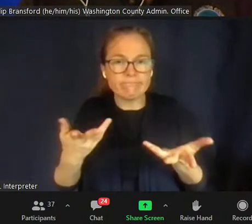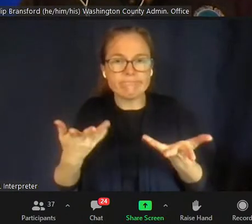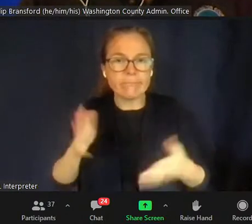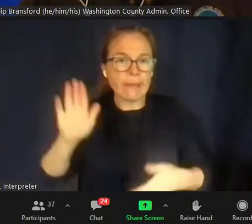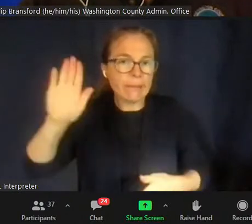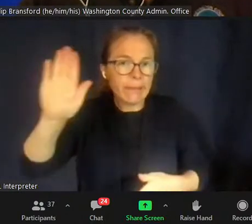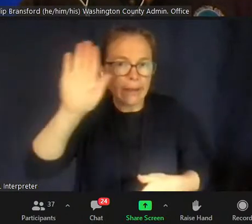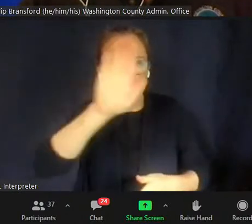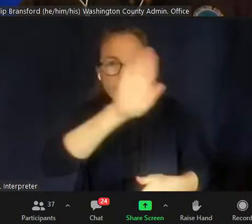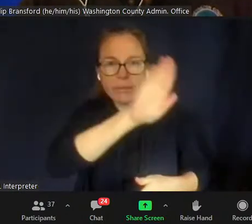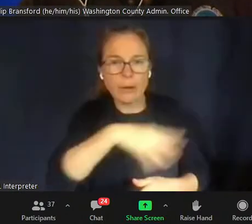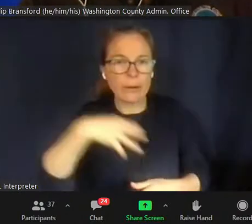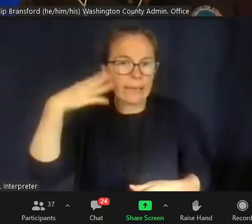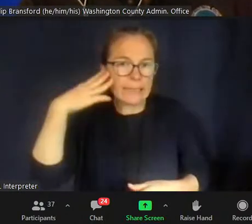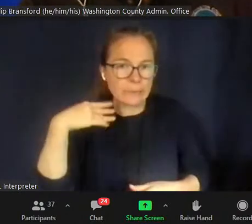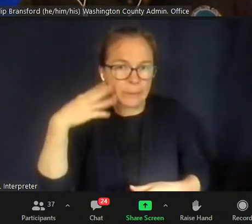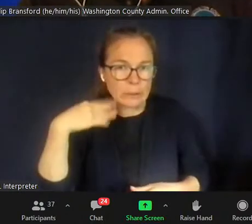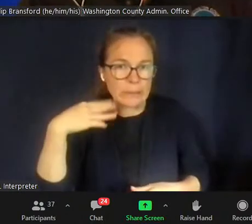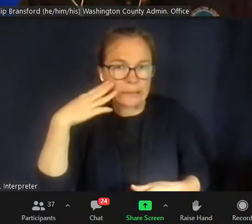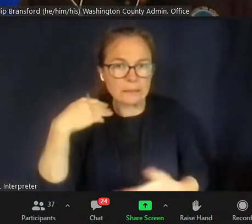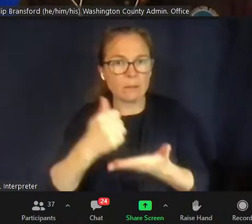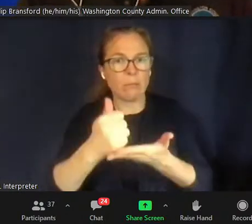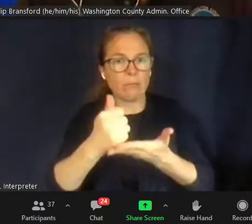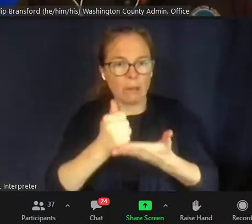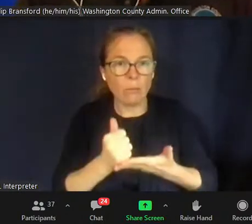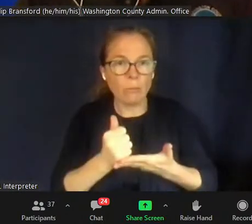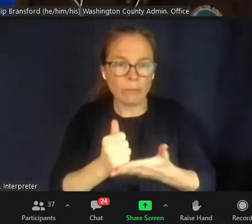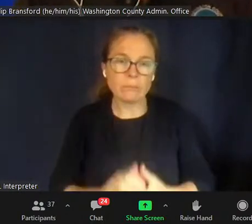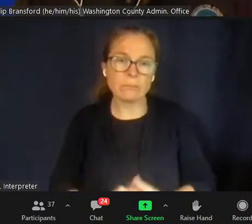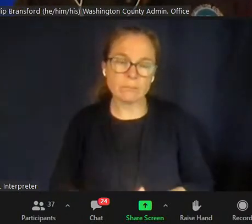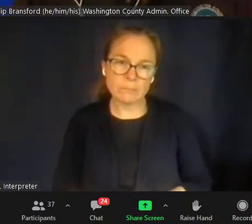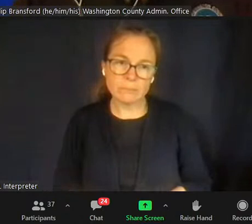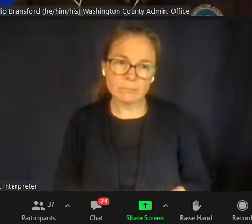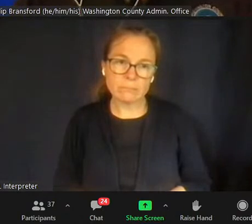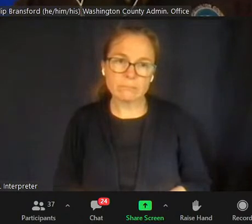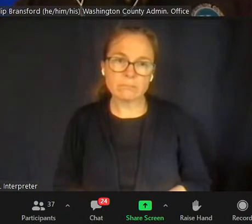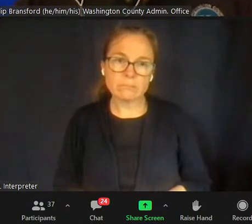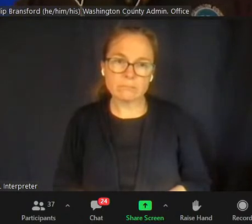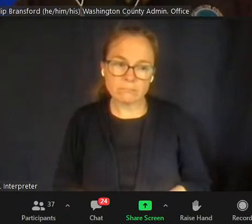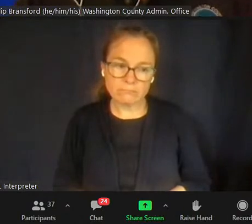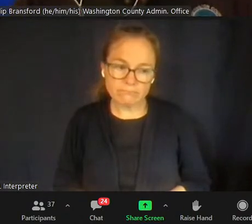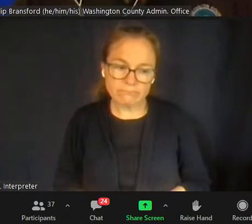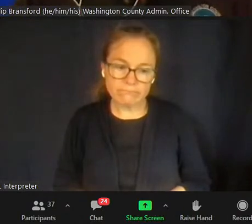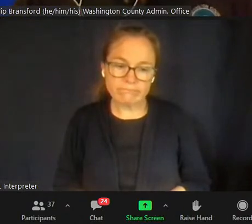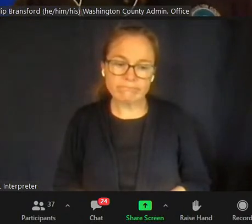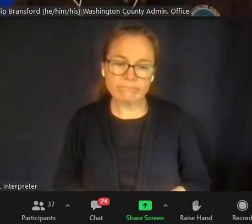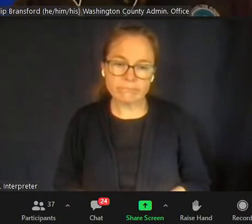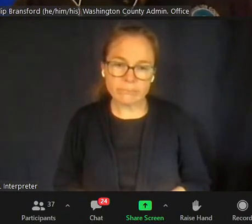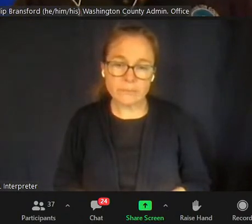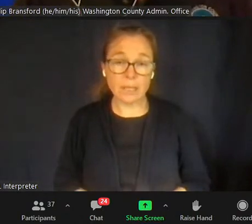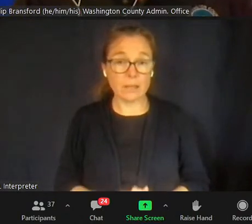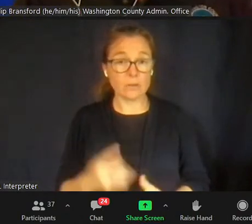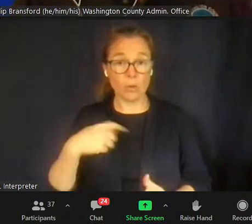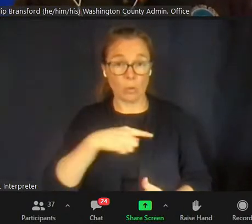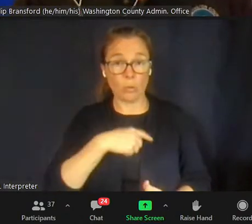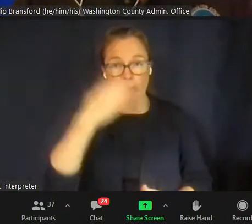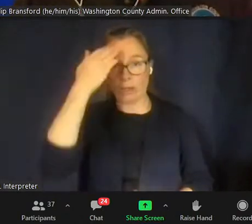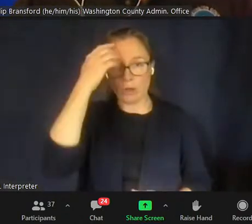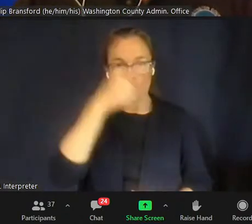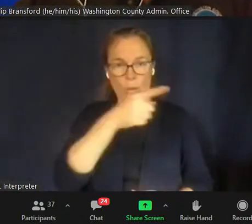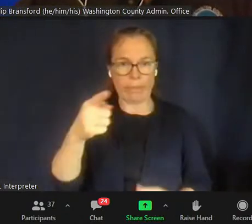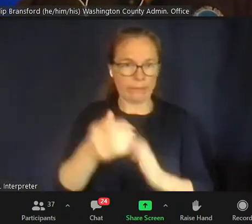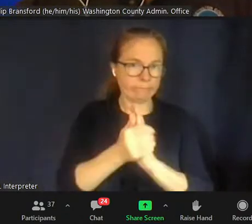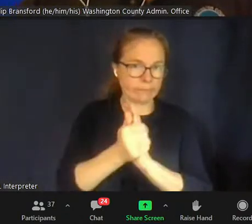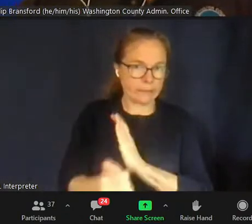a reputation that allows us to be comfortable with them guiding us, as well as